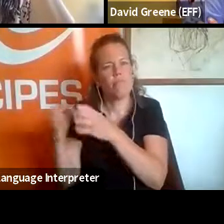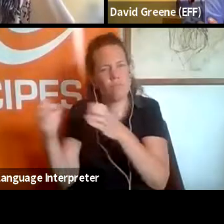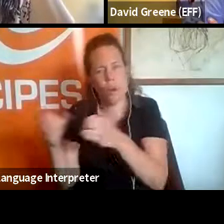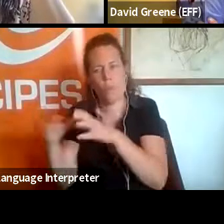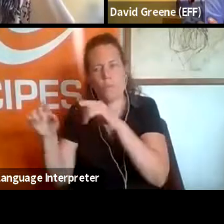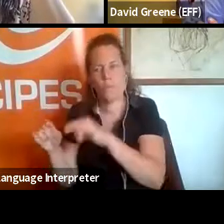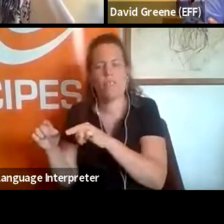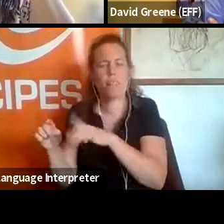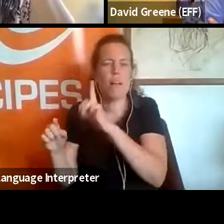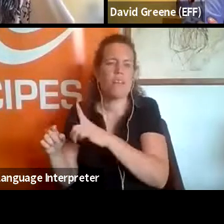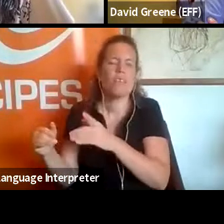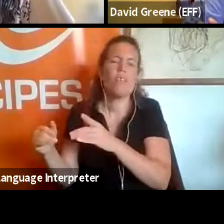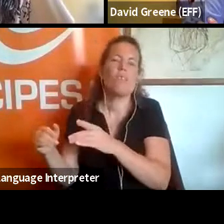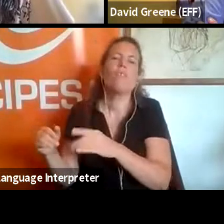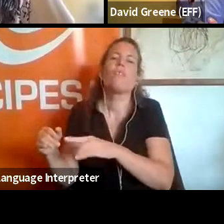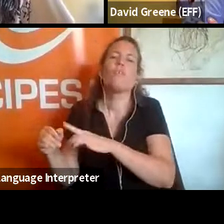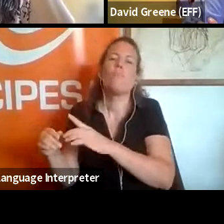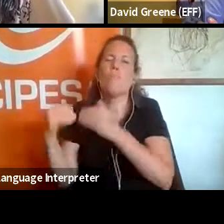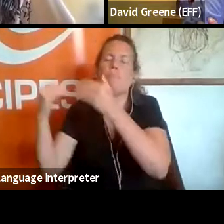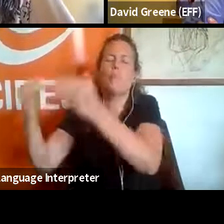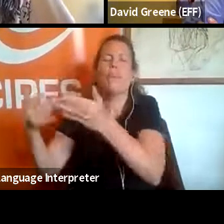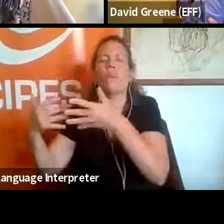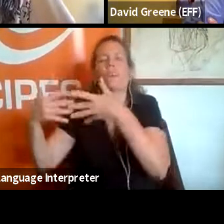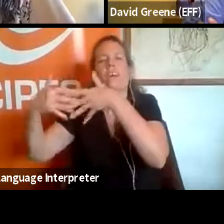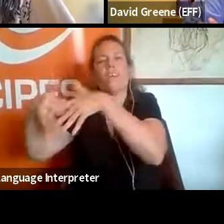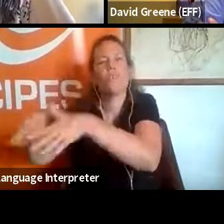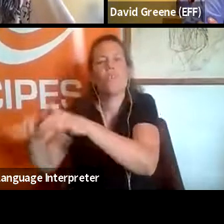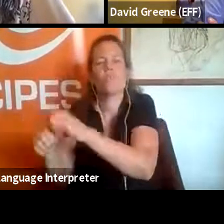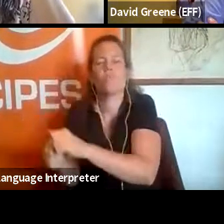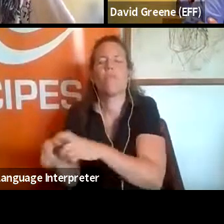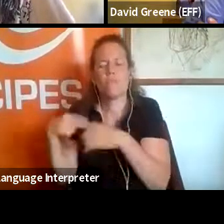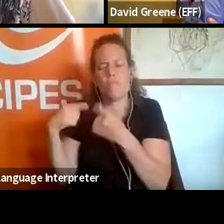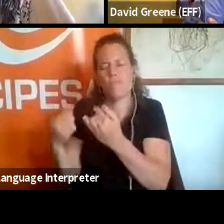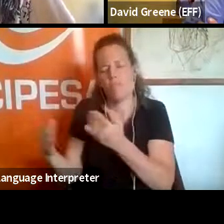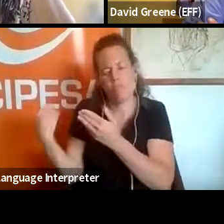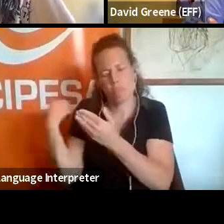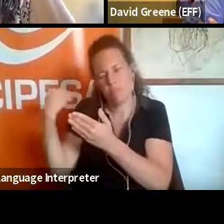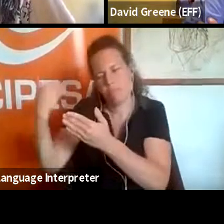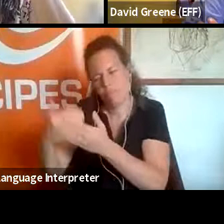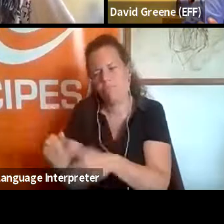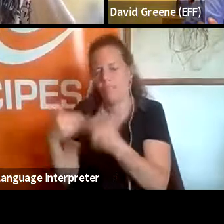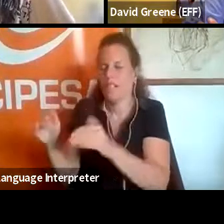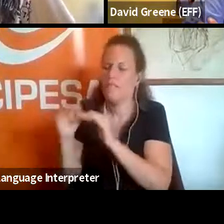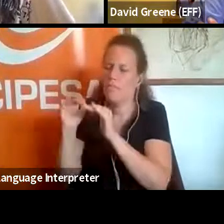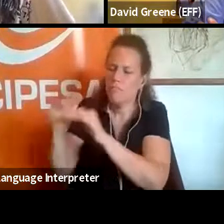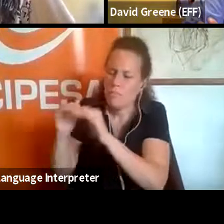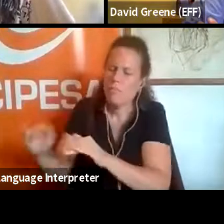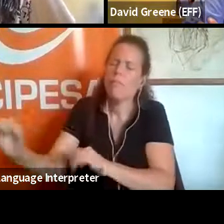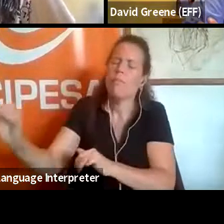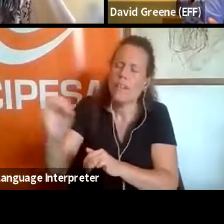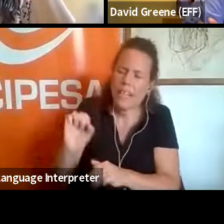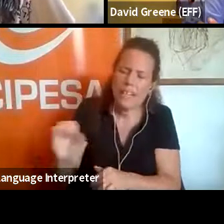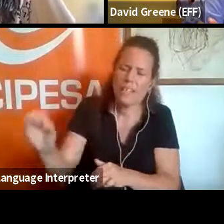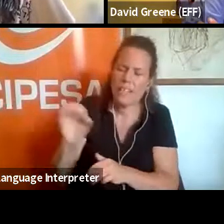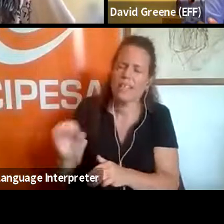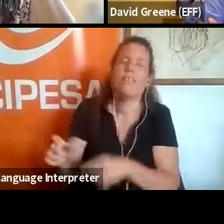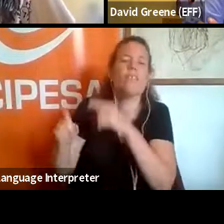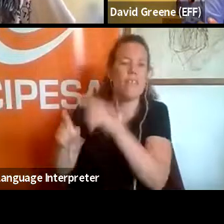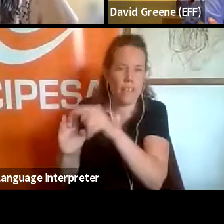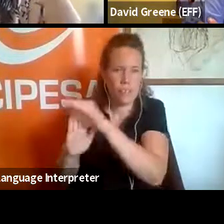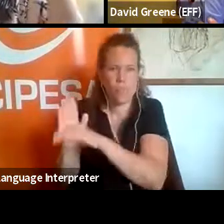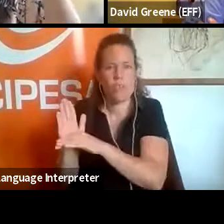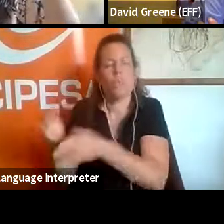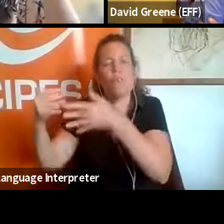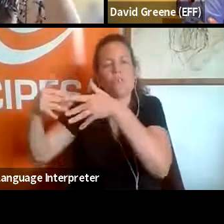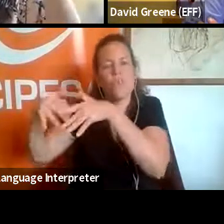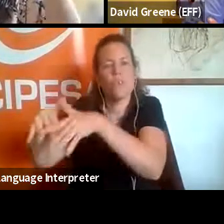beyond endorsement at this stage. We have spent a lot of time, engaging companies. Many of them have endorsed the principles.